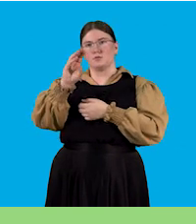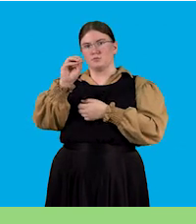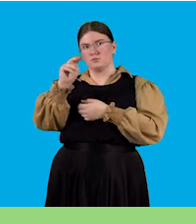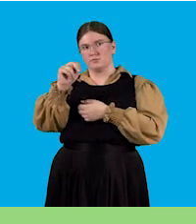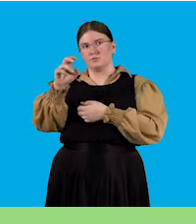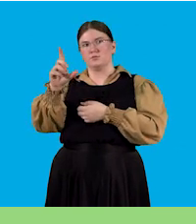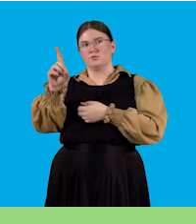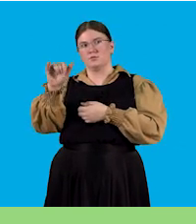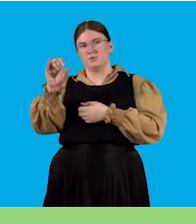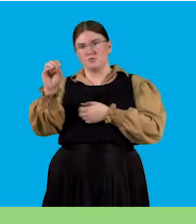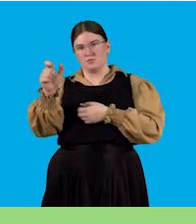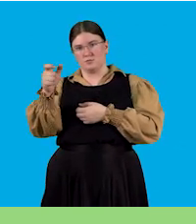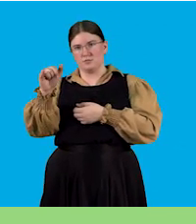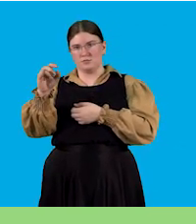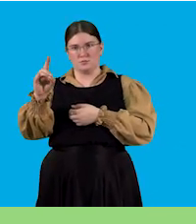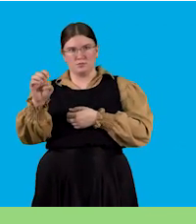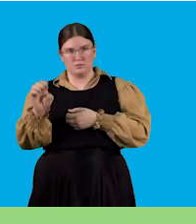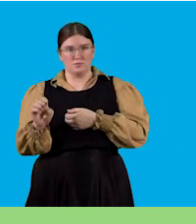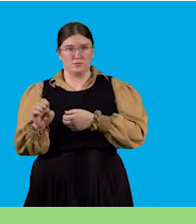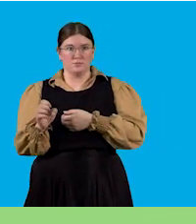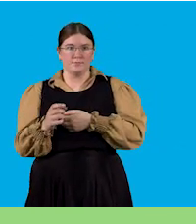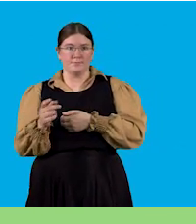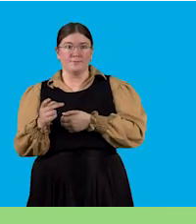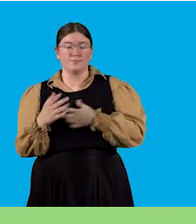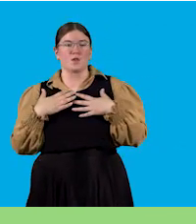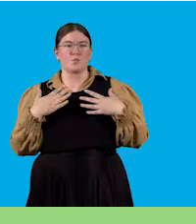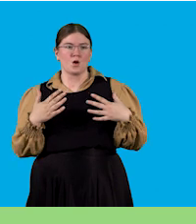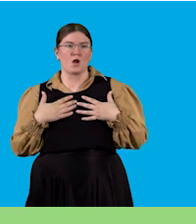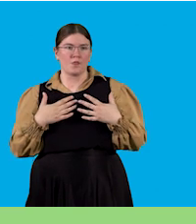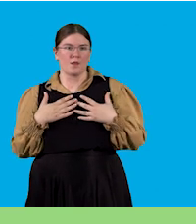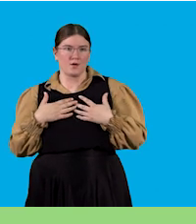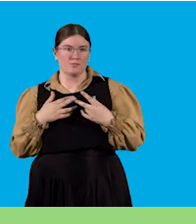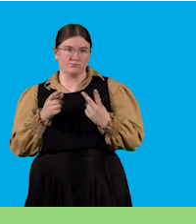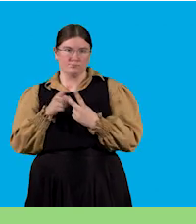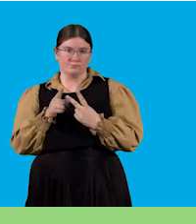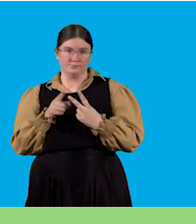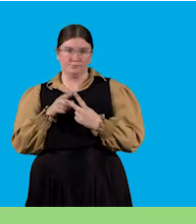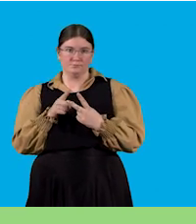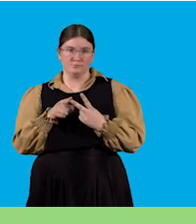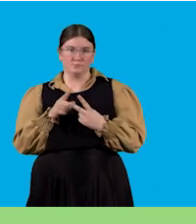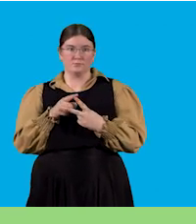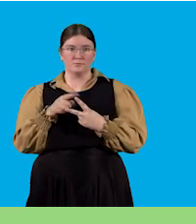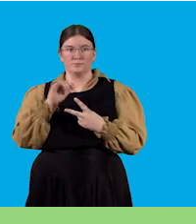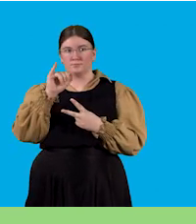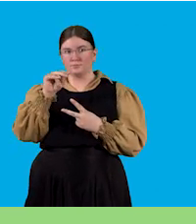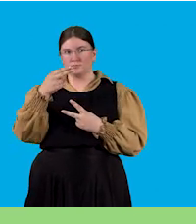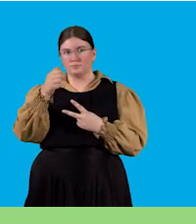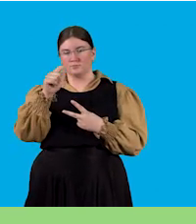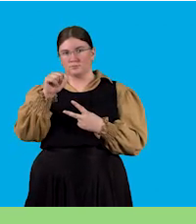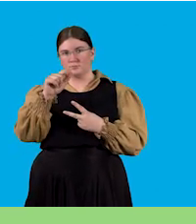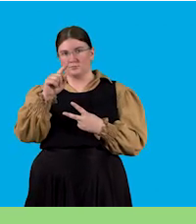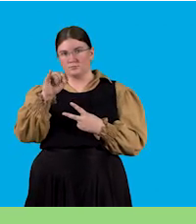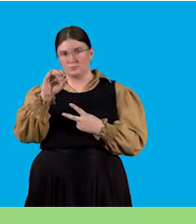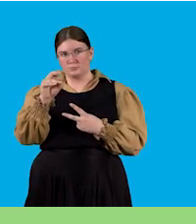The two processes are associated with breathing are namely inhalation, where you inhale or take in